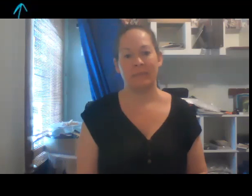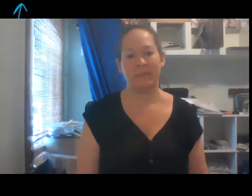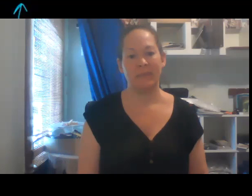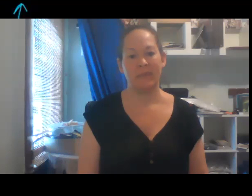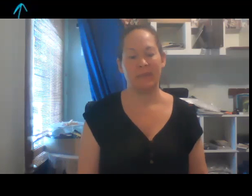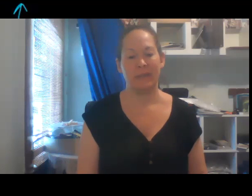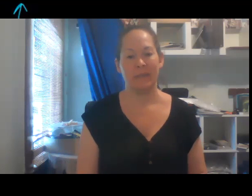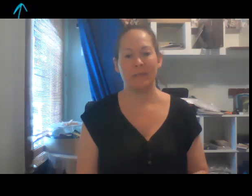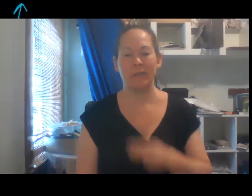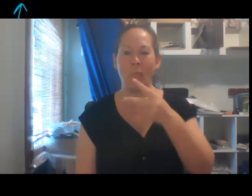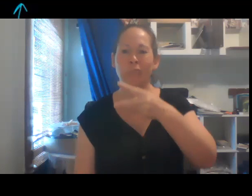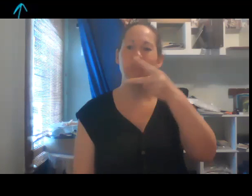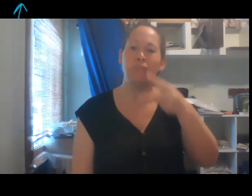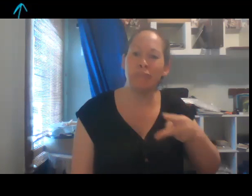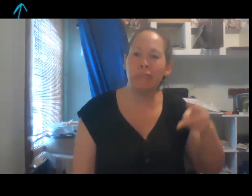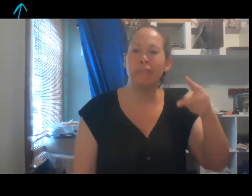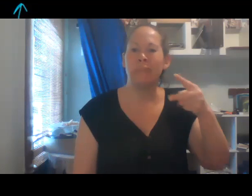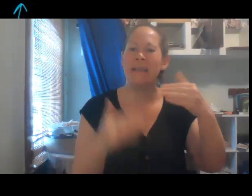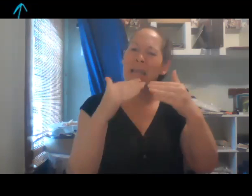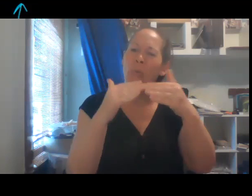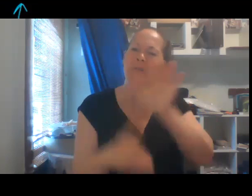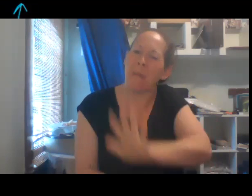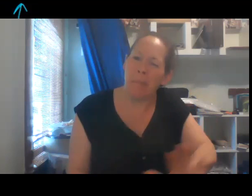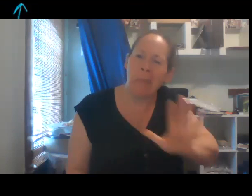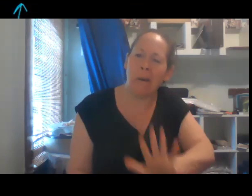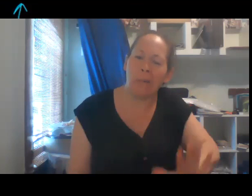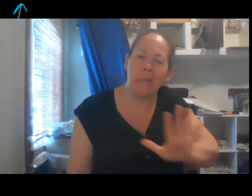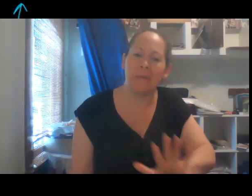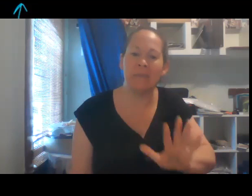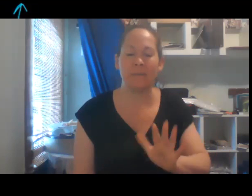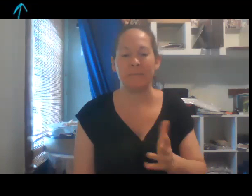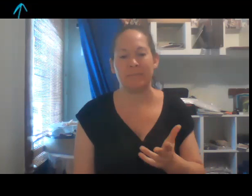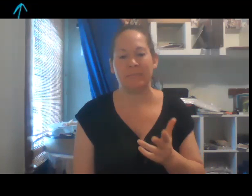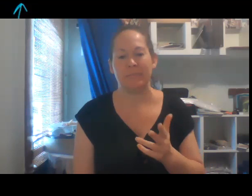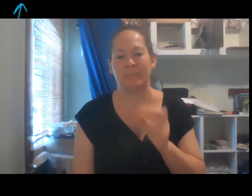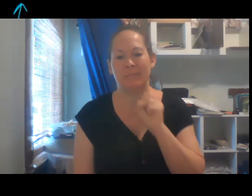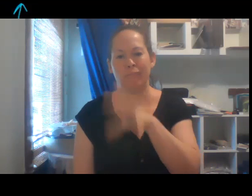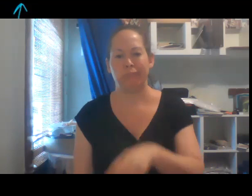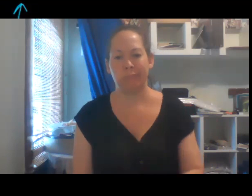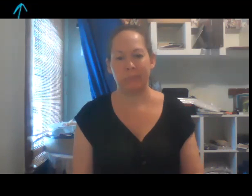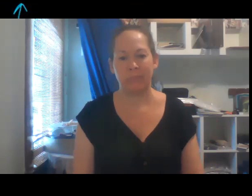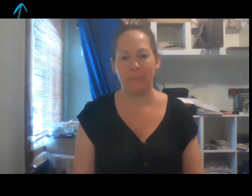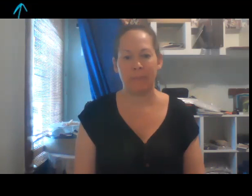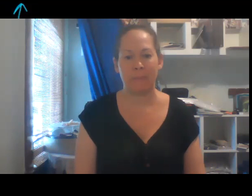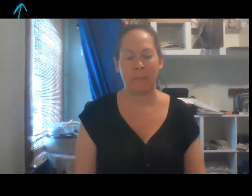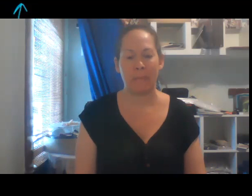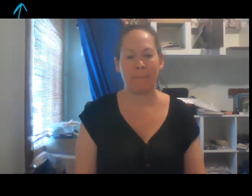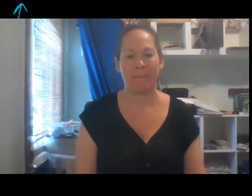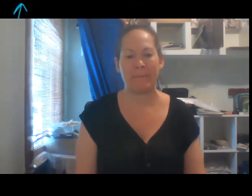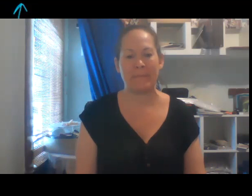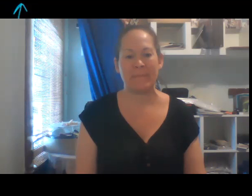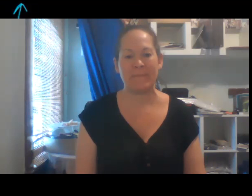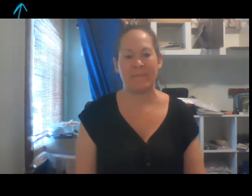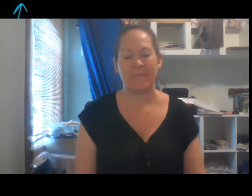quantity of decimal places. I think I tend to try to keep 3 to 4 significant